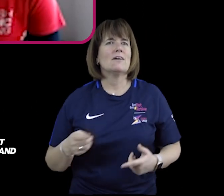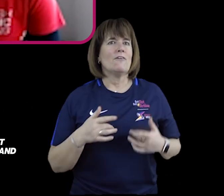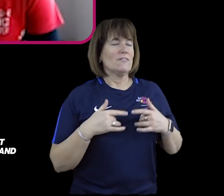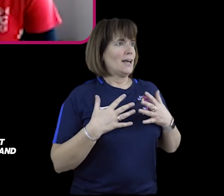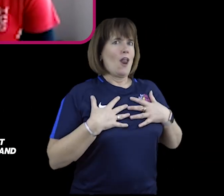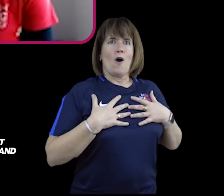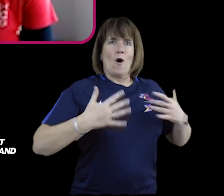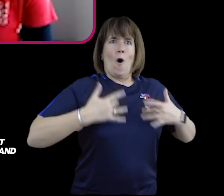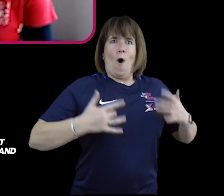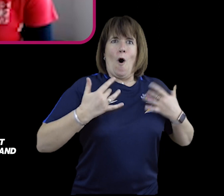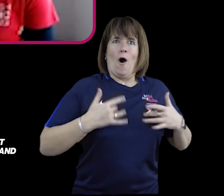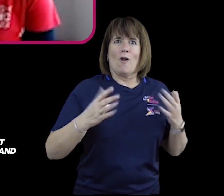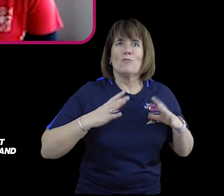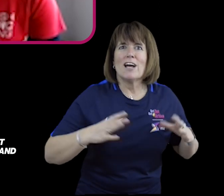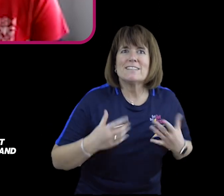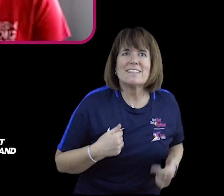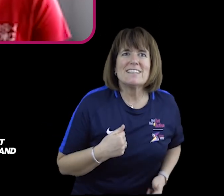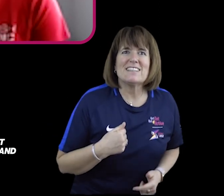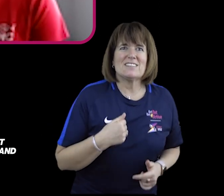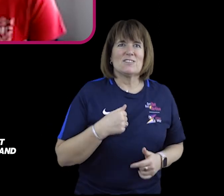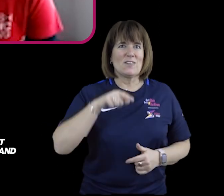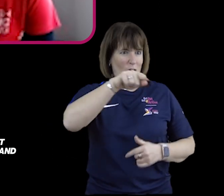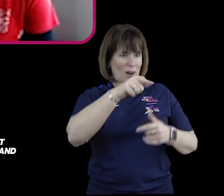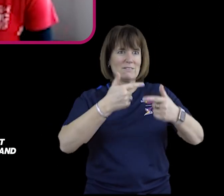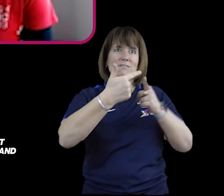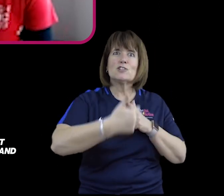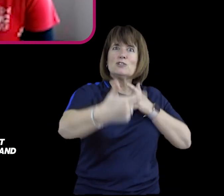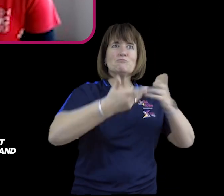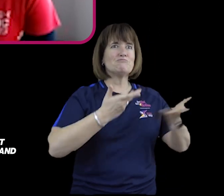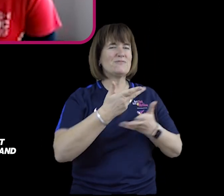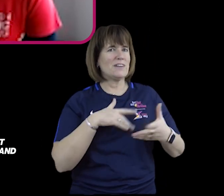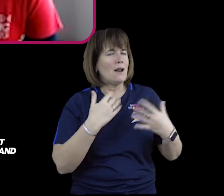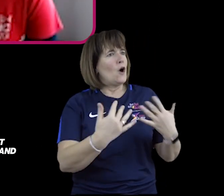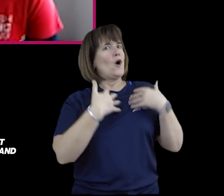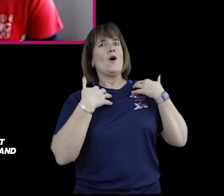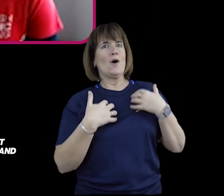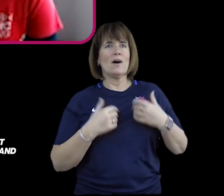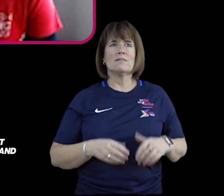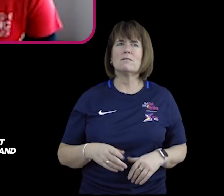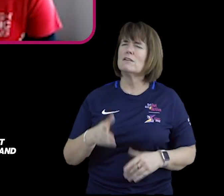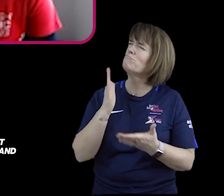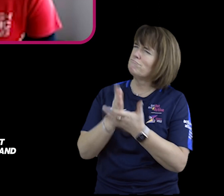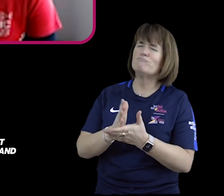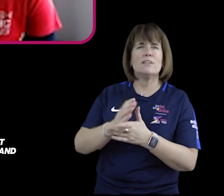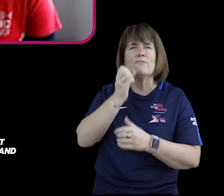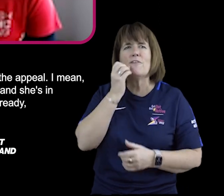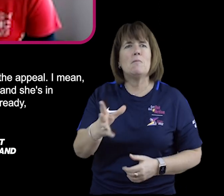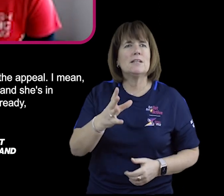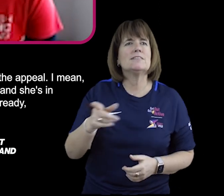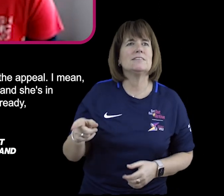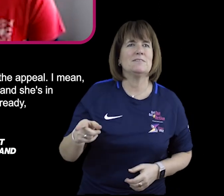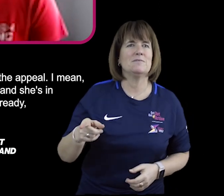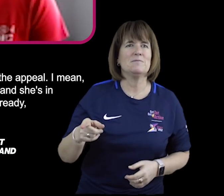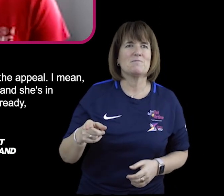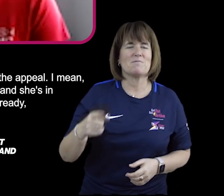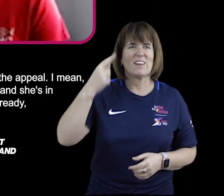already feel the bubbly personality here, even on this call. Yeah, no, fabulous. Very easy decision.